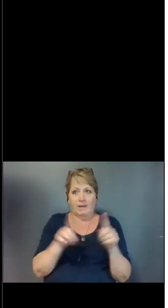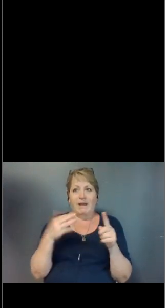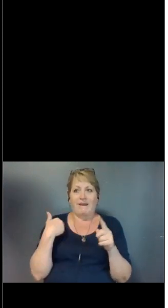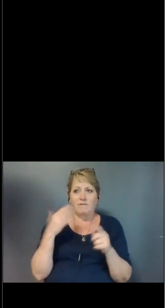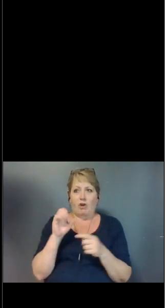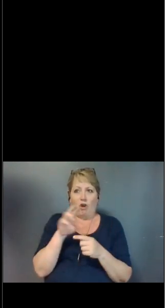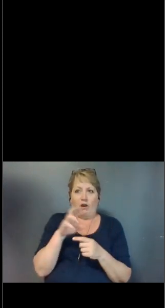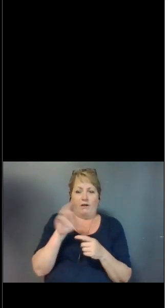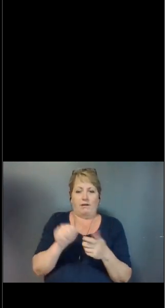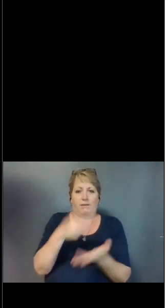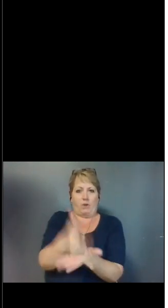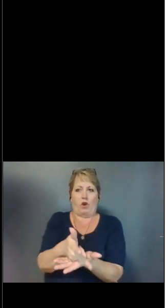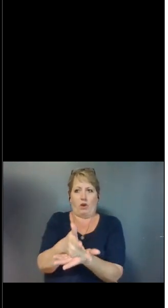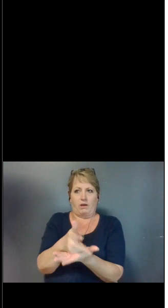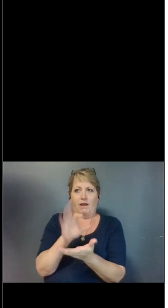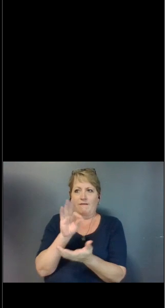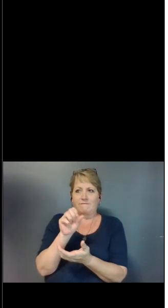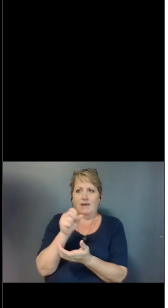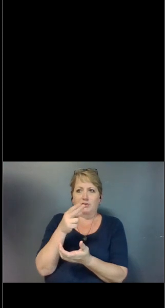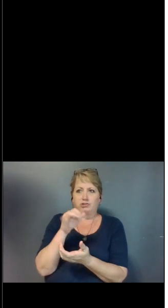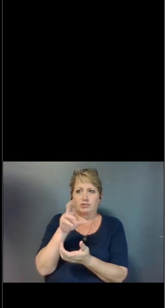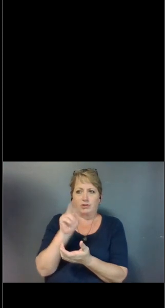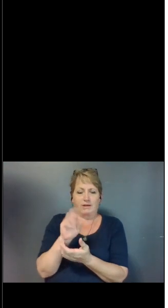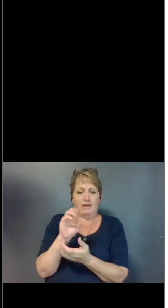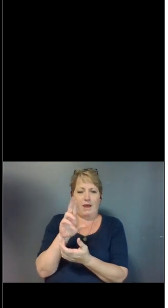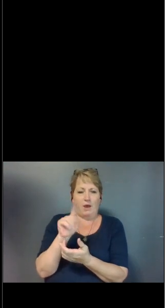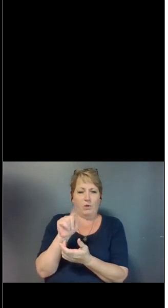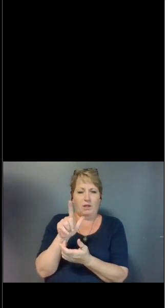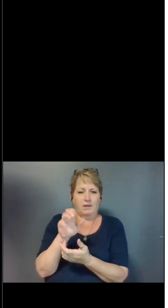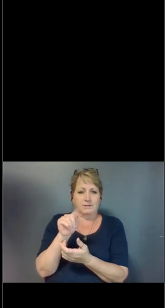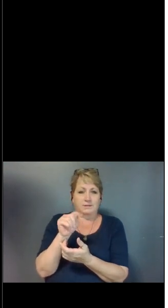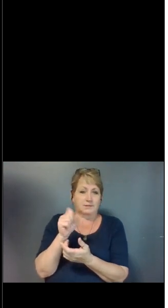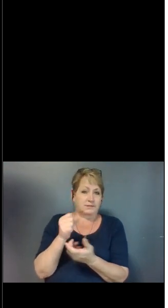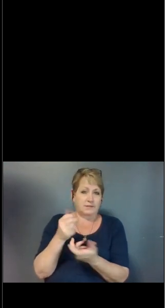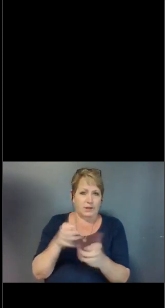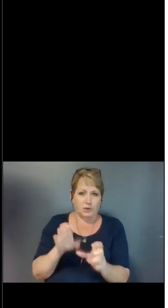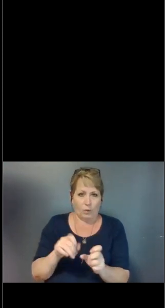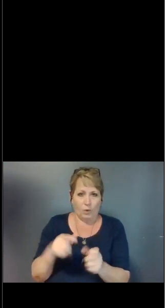Outlets and may not wish to pay for parking near their workplaces in Buffalo.